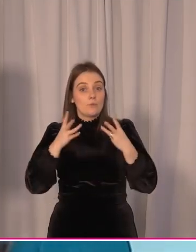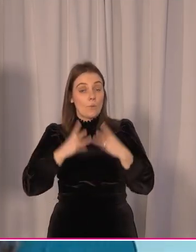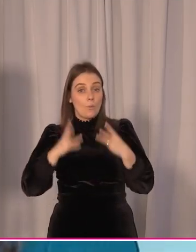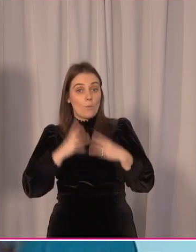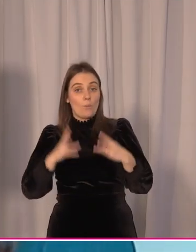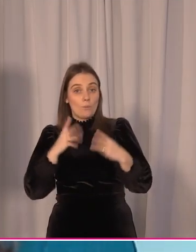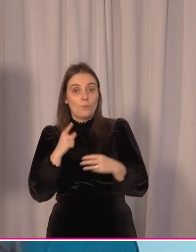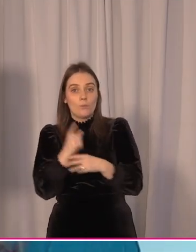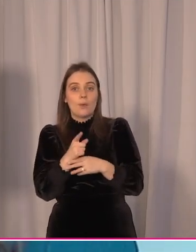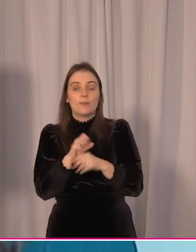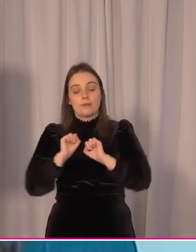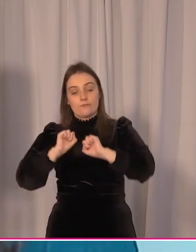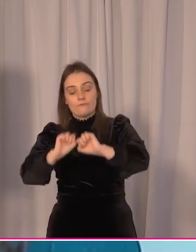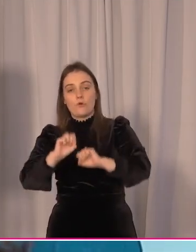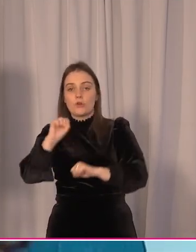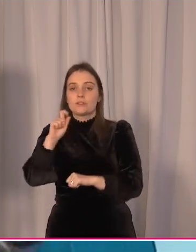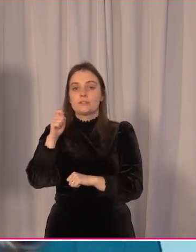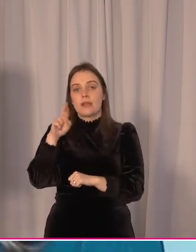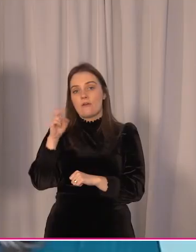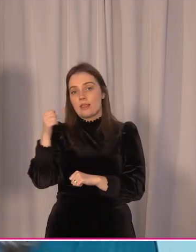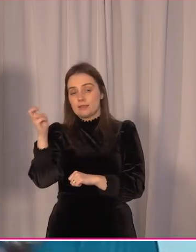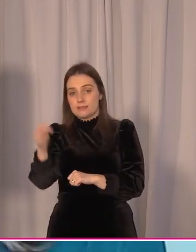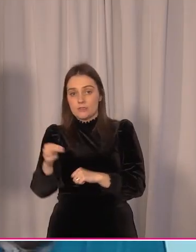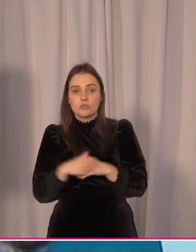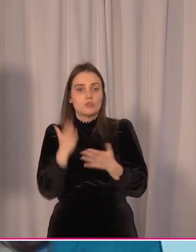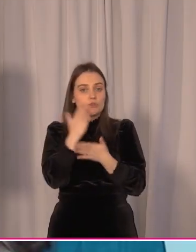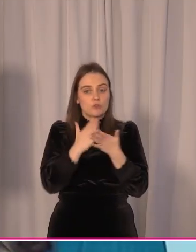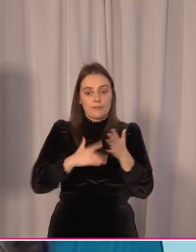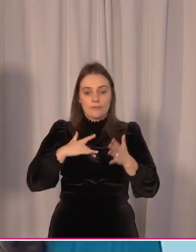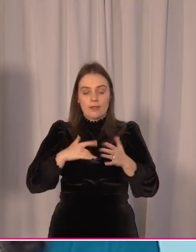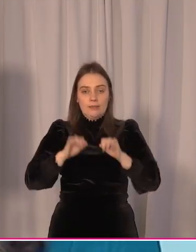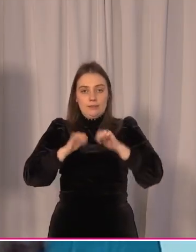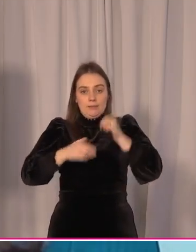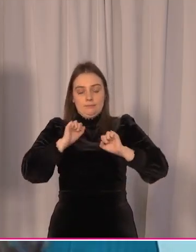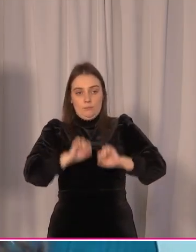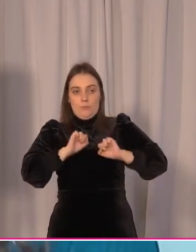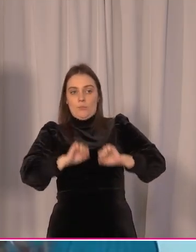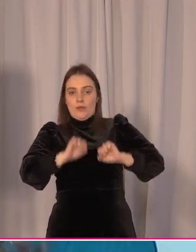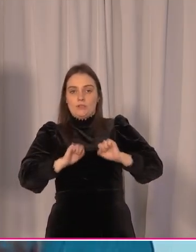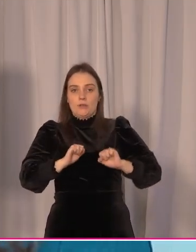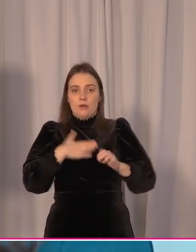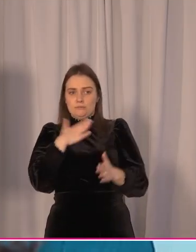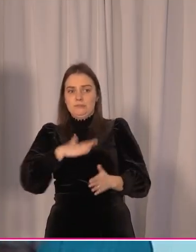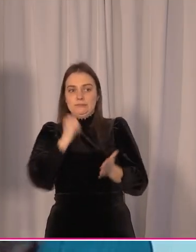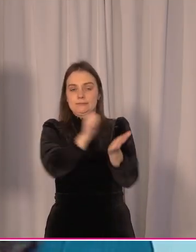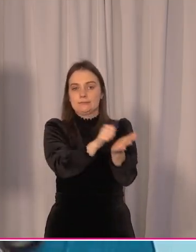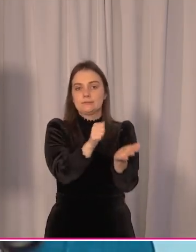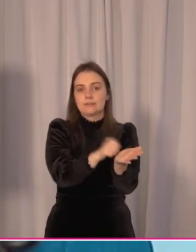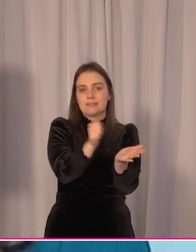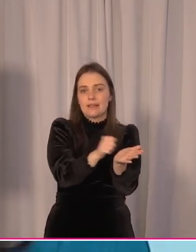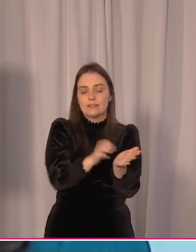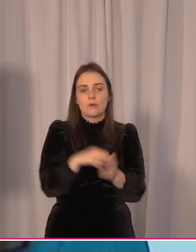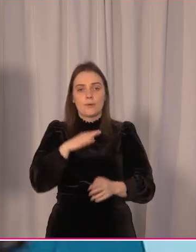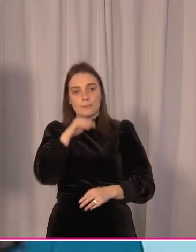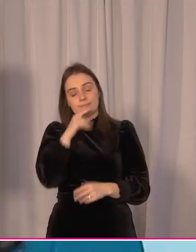are forced sterilized, we know that some are pressured into consent or made to believe their disabilities will not allow them